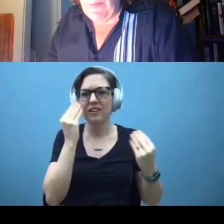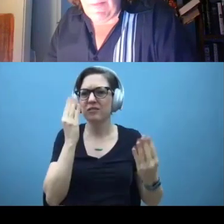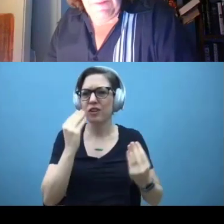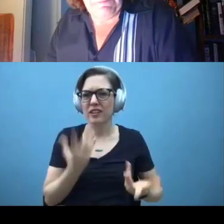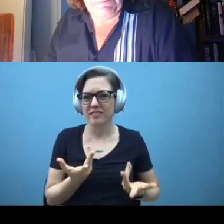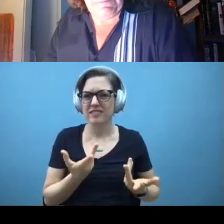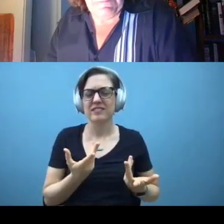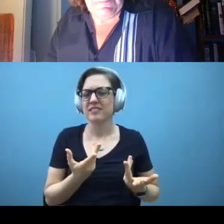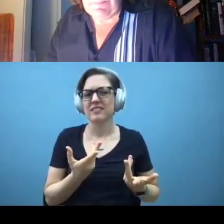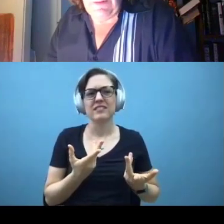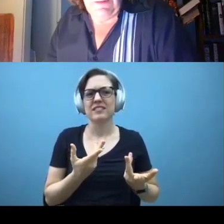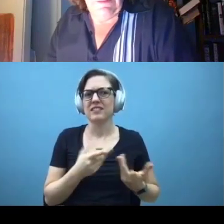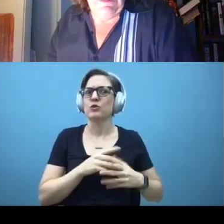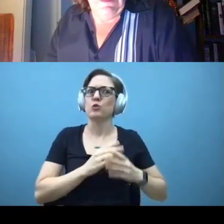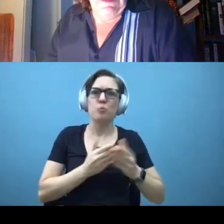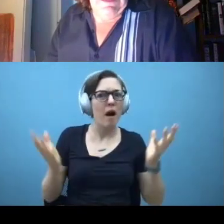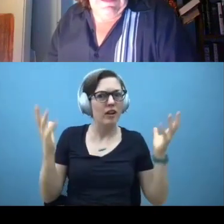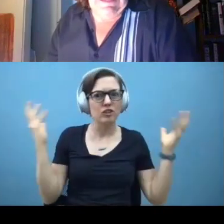please.